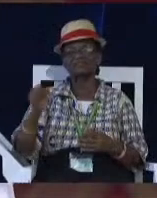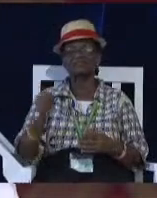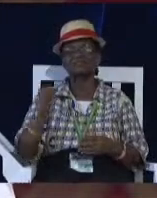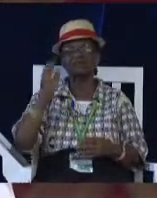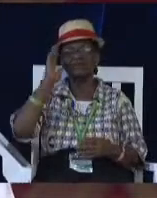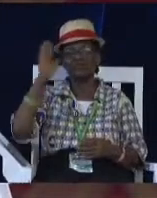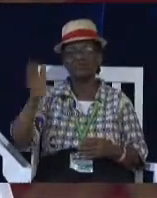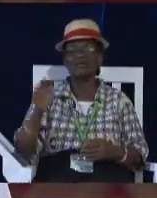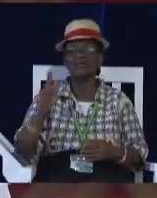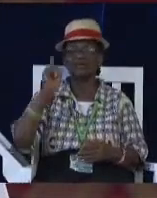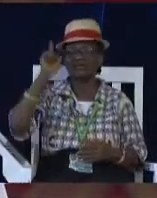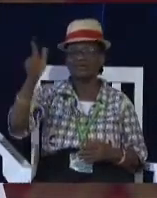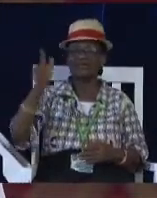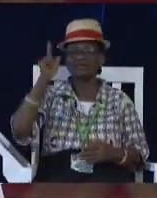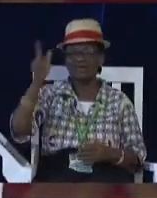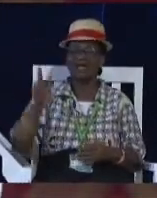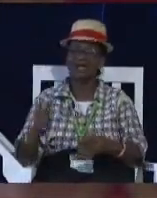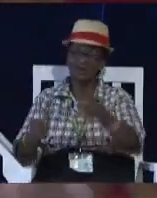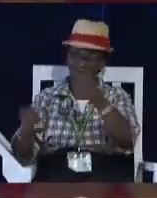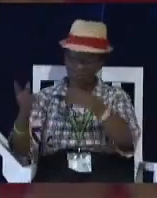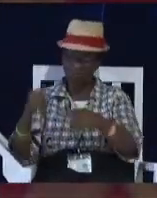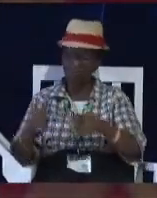will later surface,